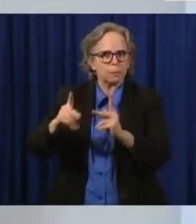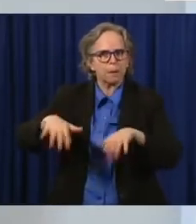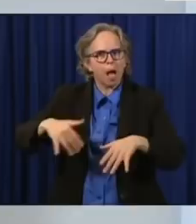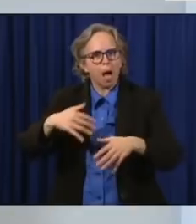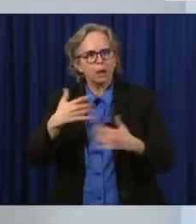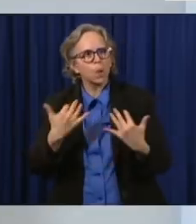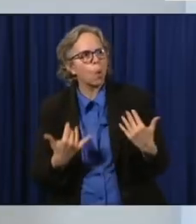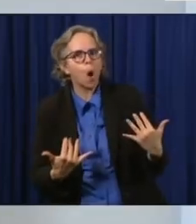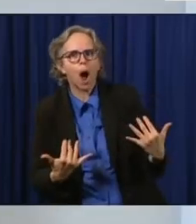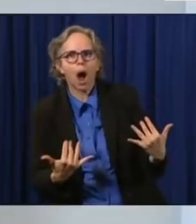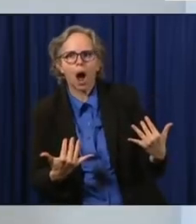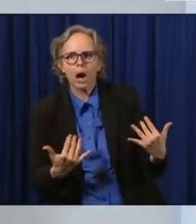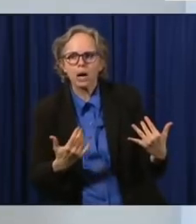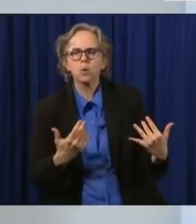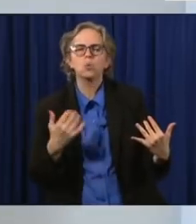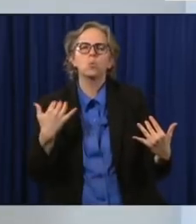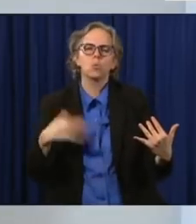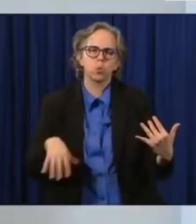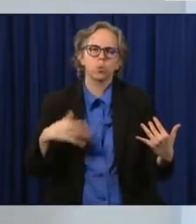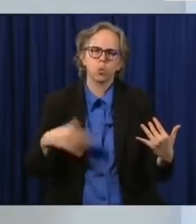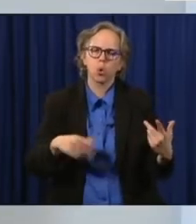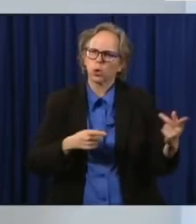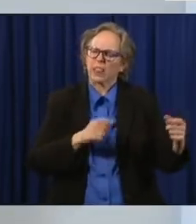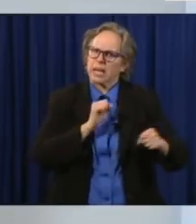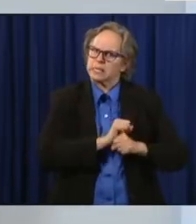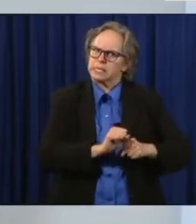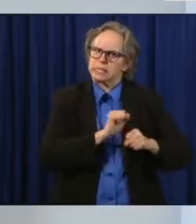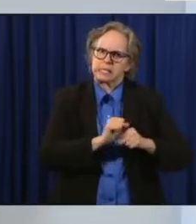and they are working diligently to get that done.